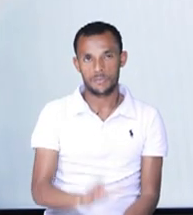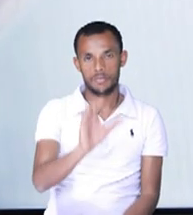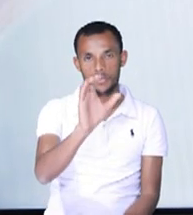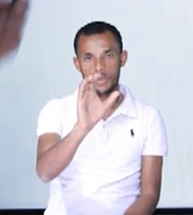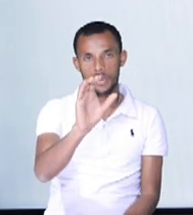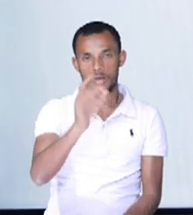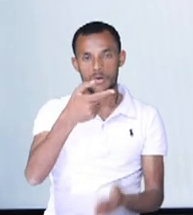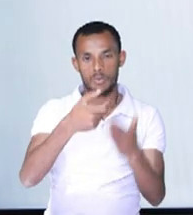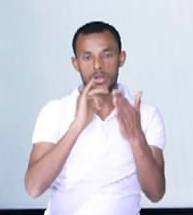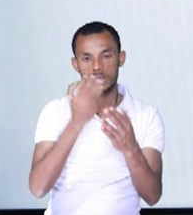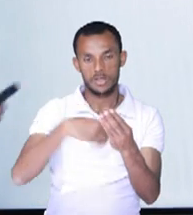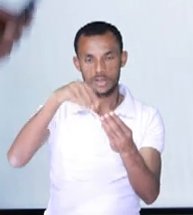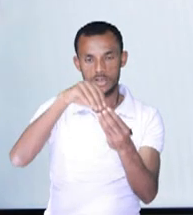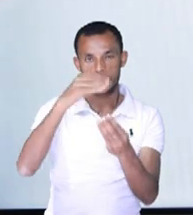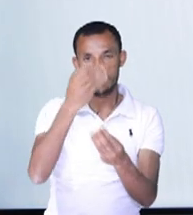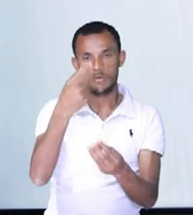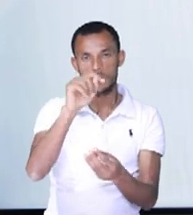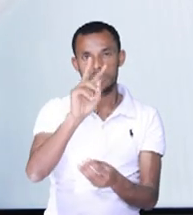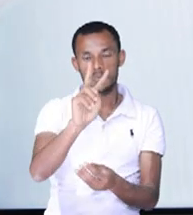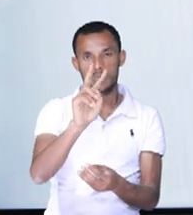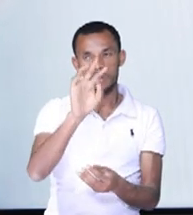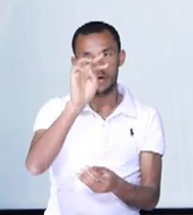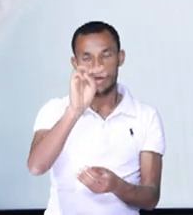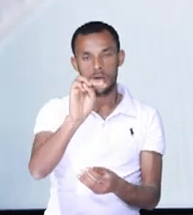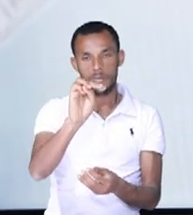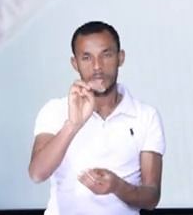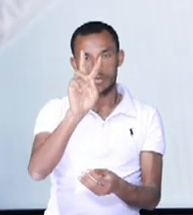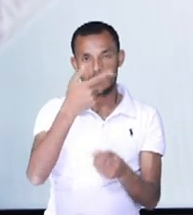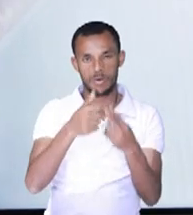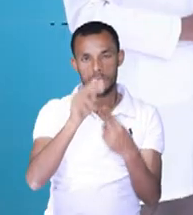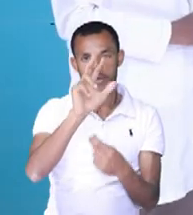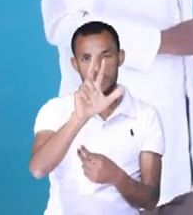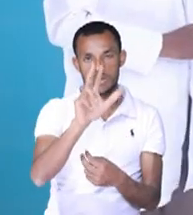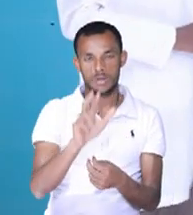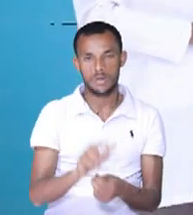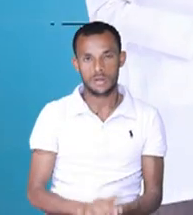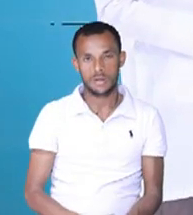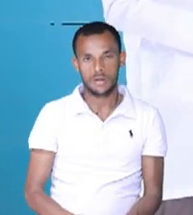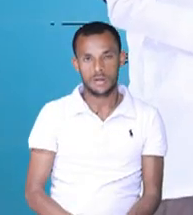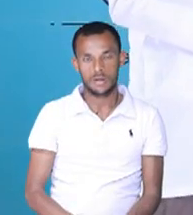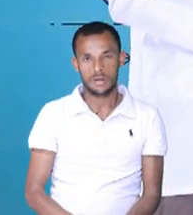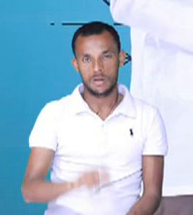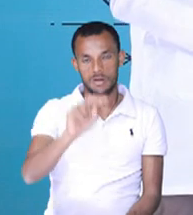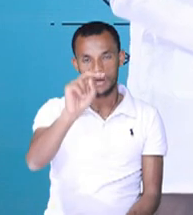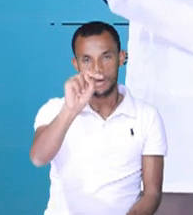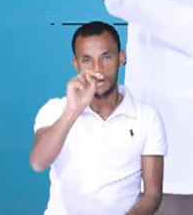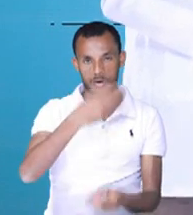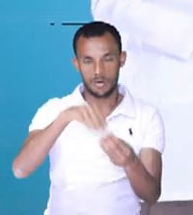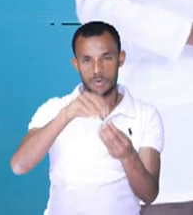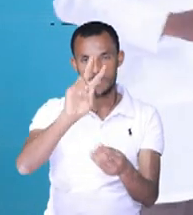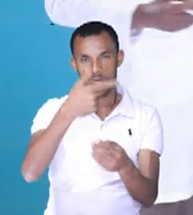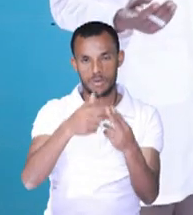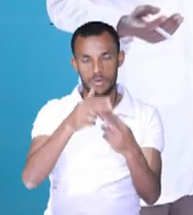See, what is the sum of the two? M, we have 2 by 3, 2 by 3, and it is also again